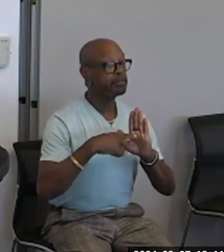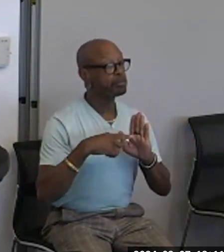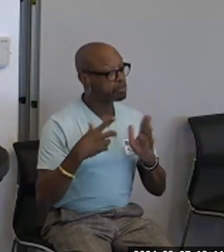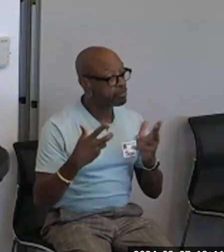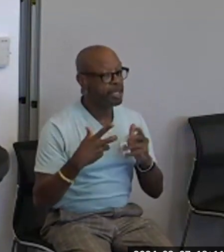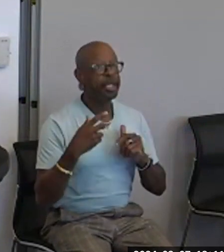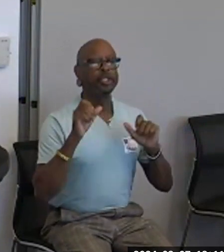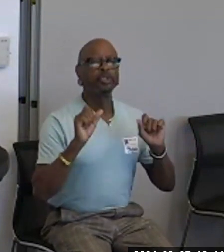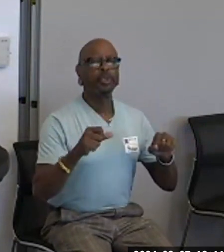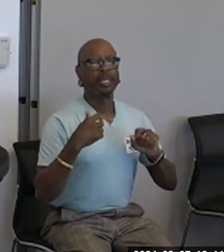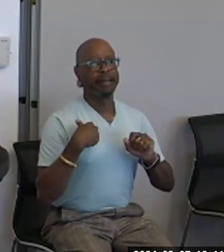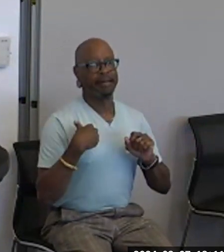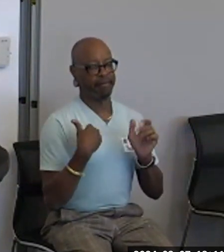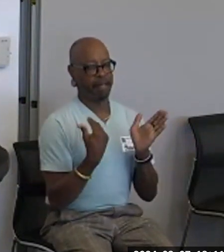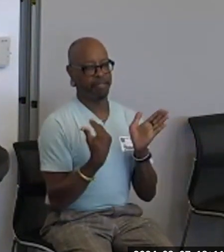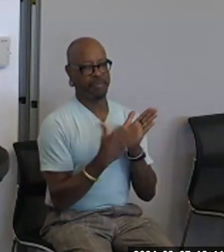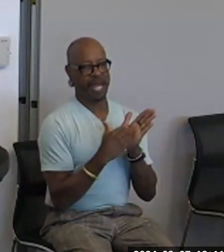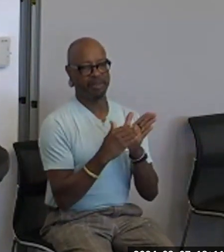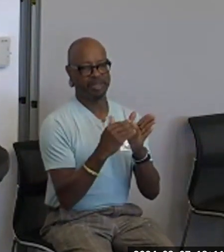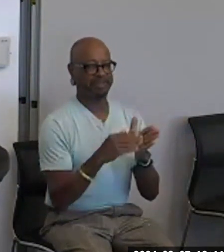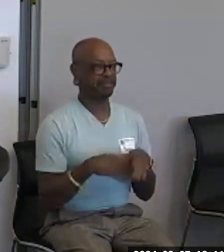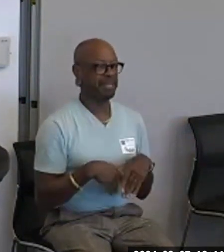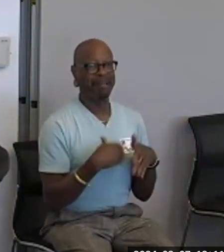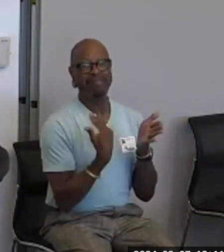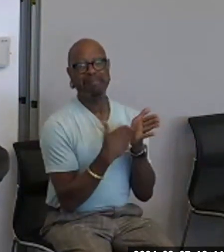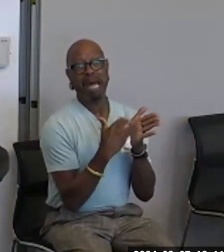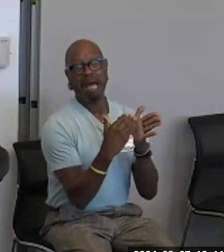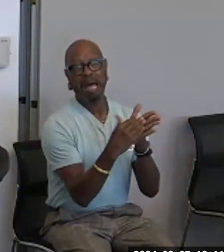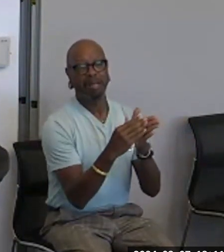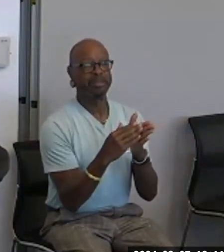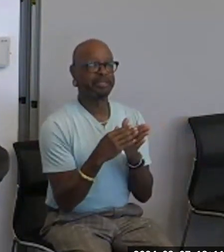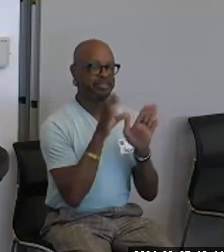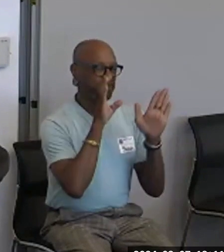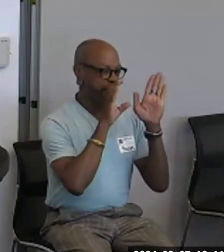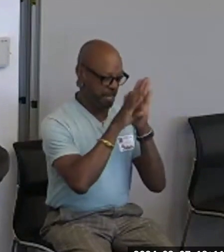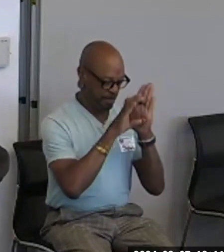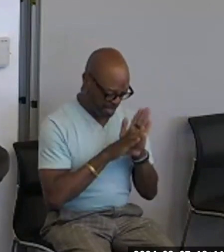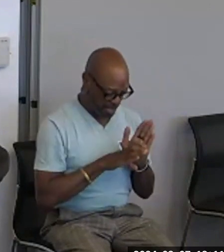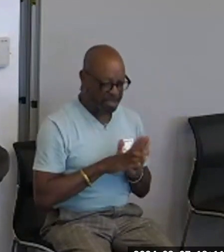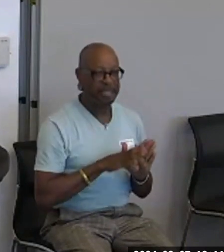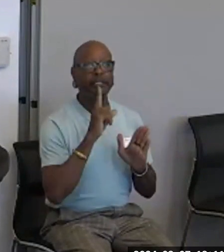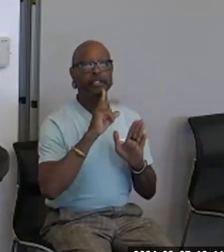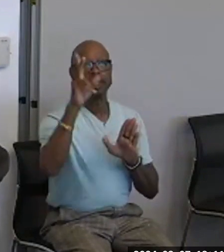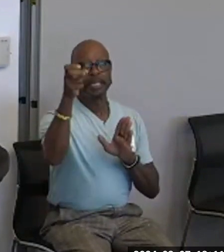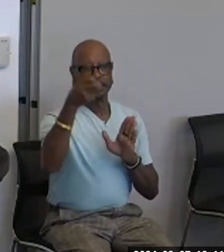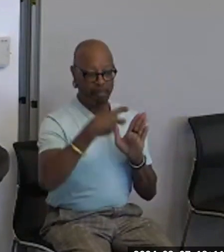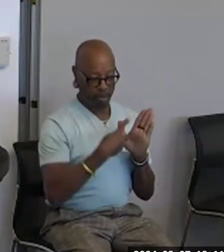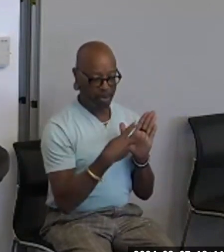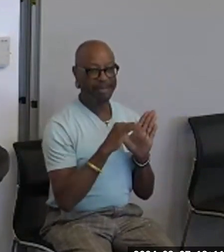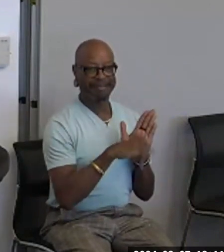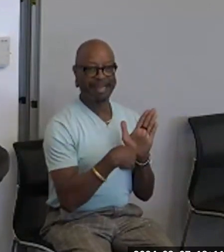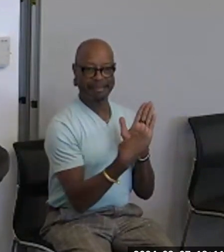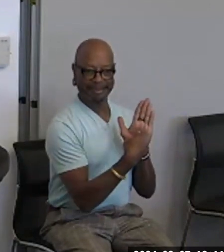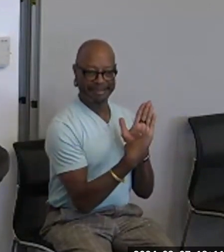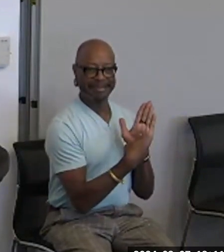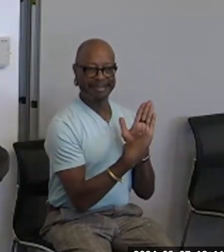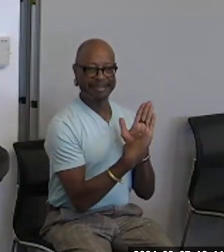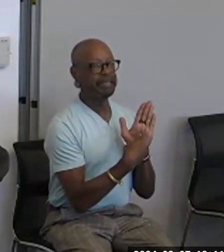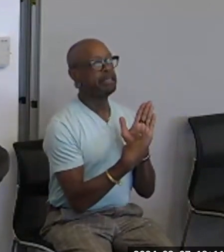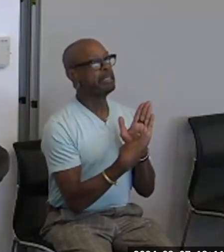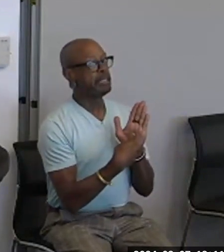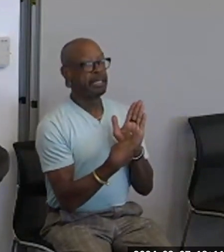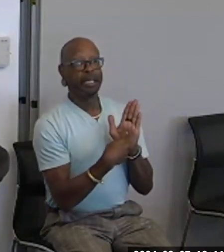have thousands, tens of thousands of images that you can import into this display. It's a